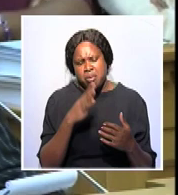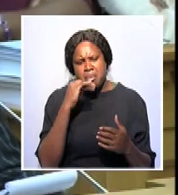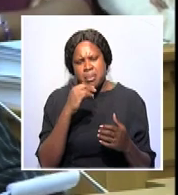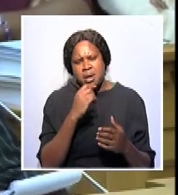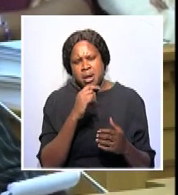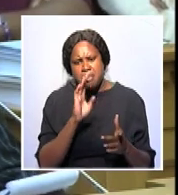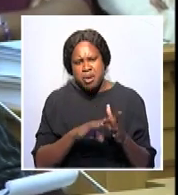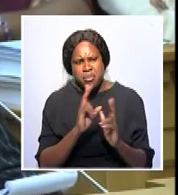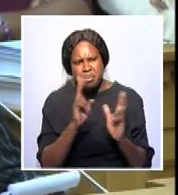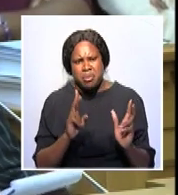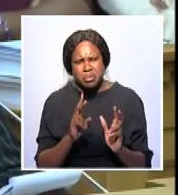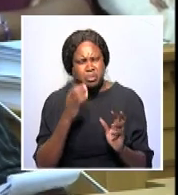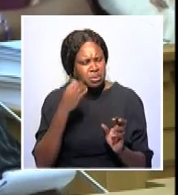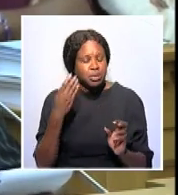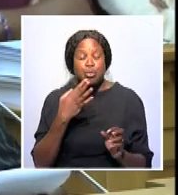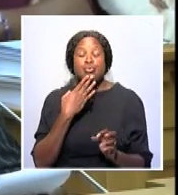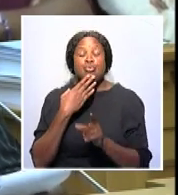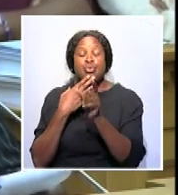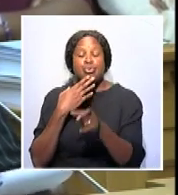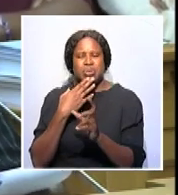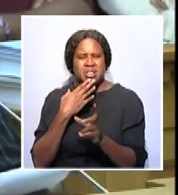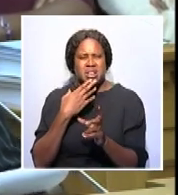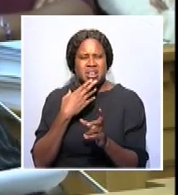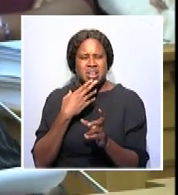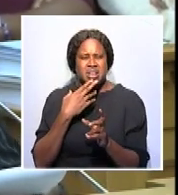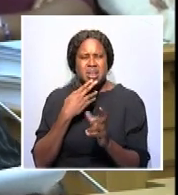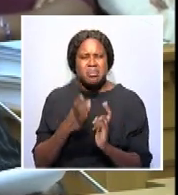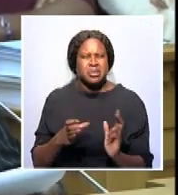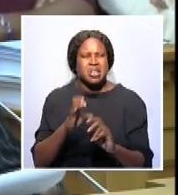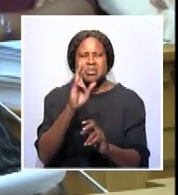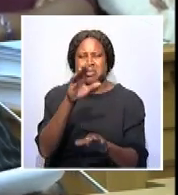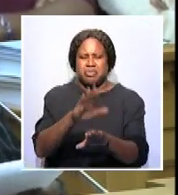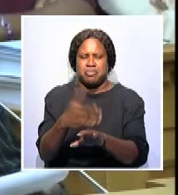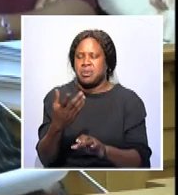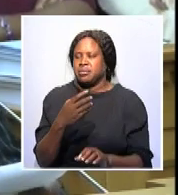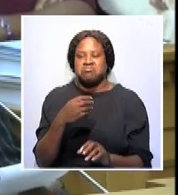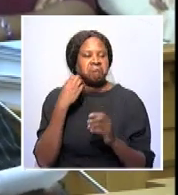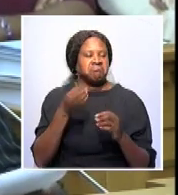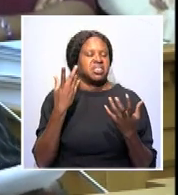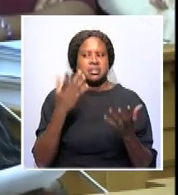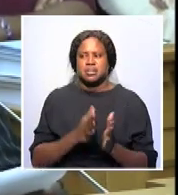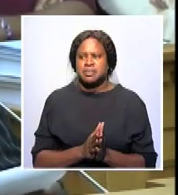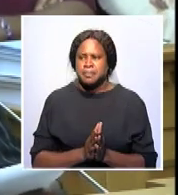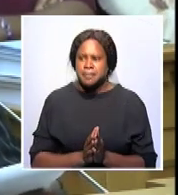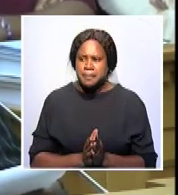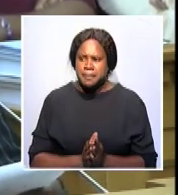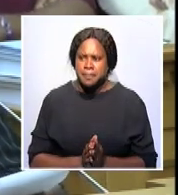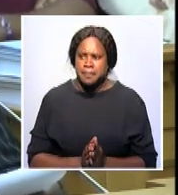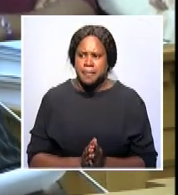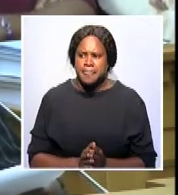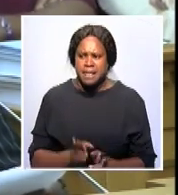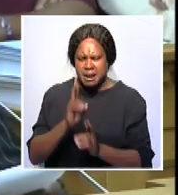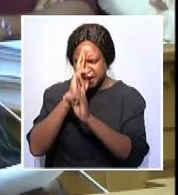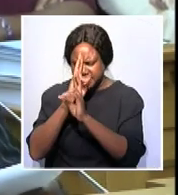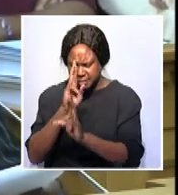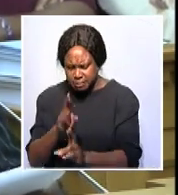people, never mind who they are, never mind their standing in the society. We have some people who have standing in the society, respected